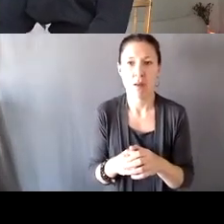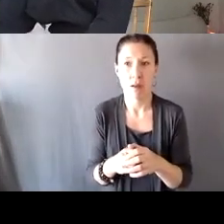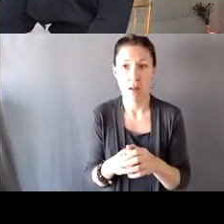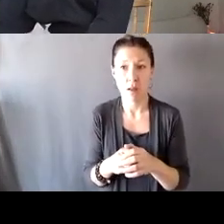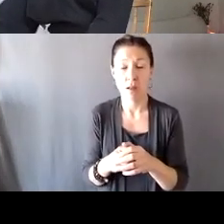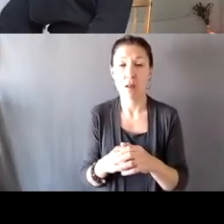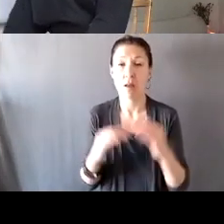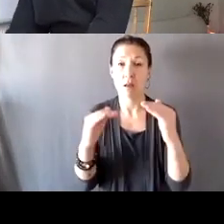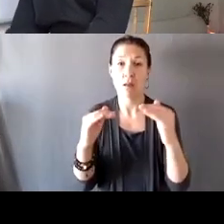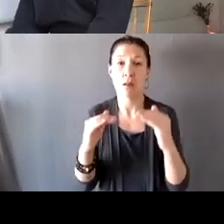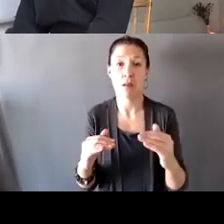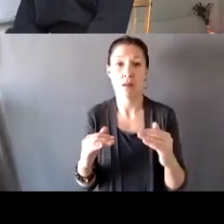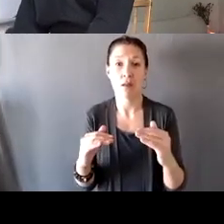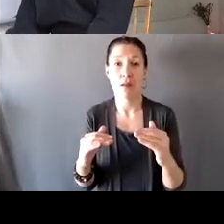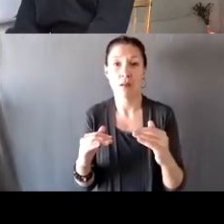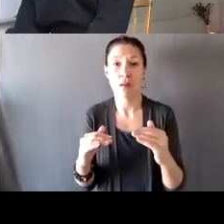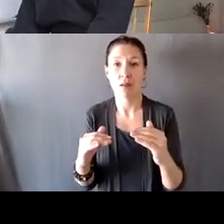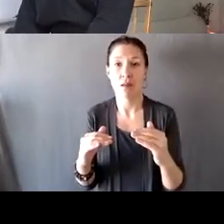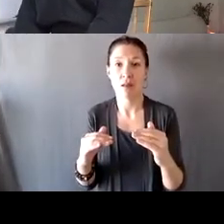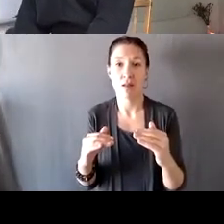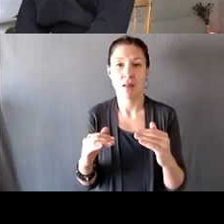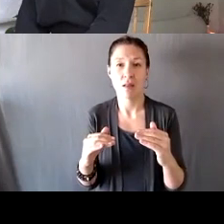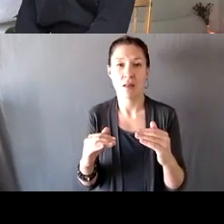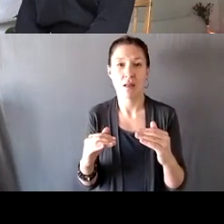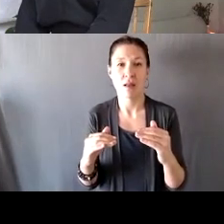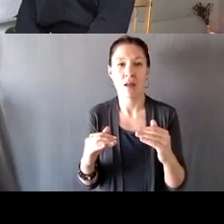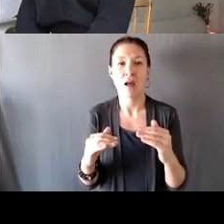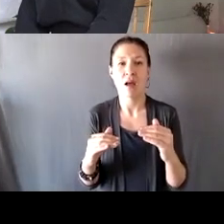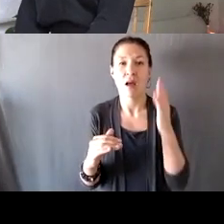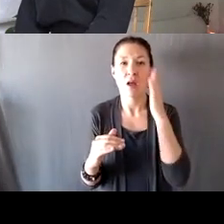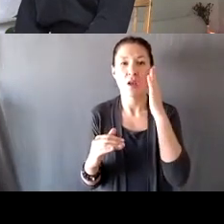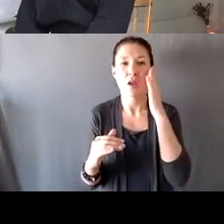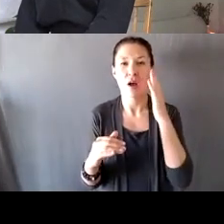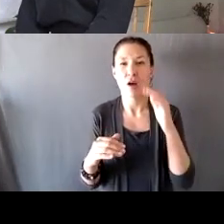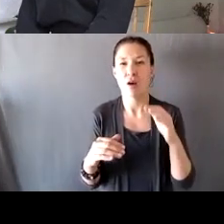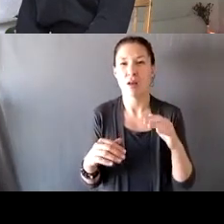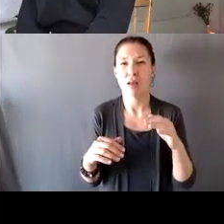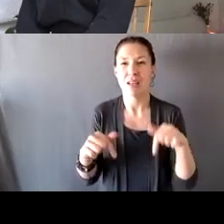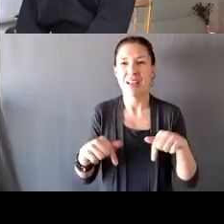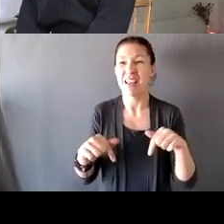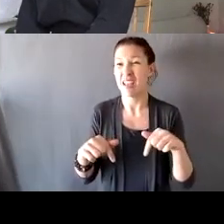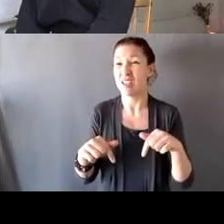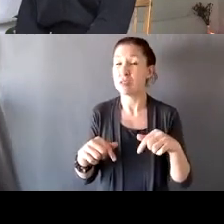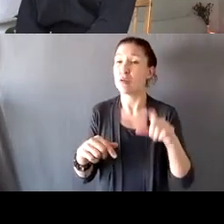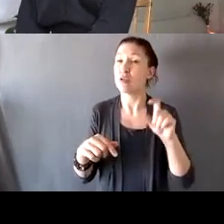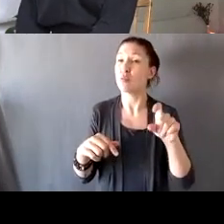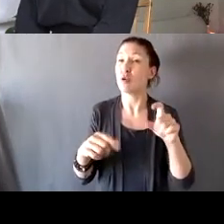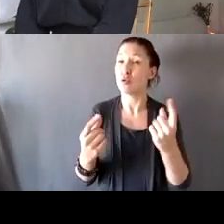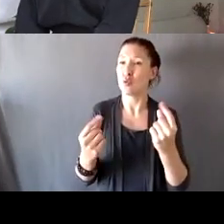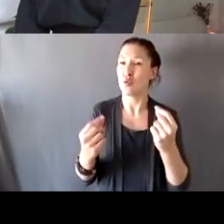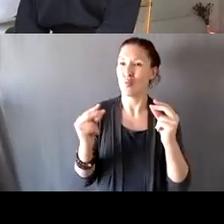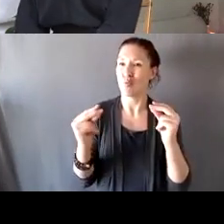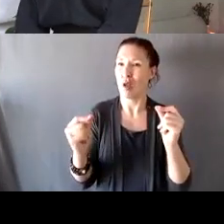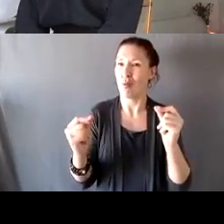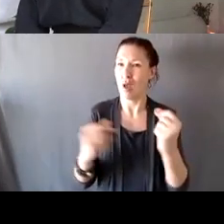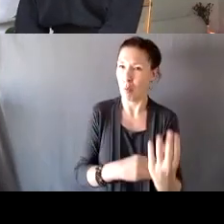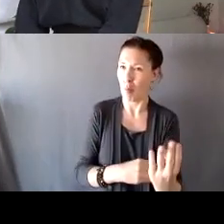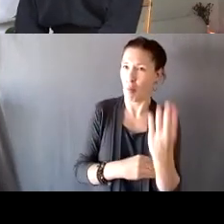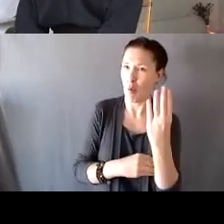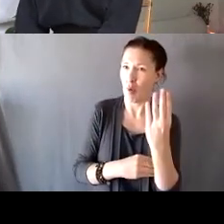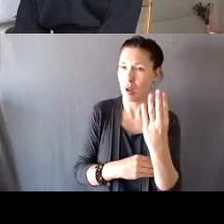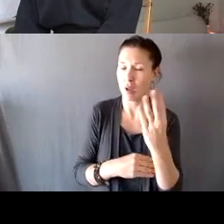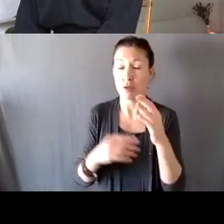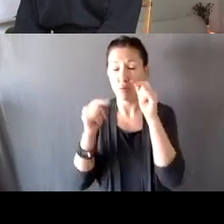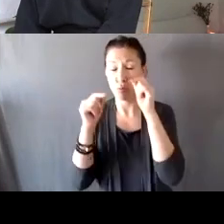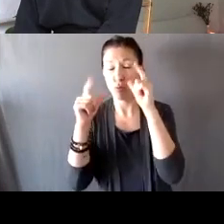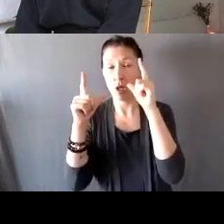Another plug for the morning pages, I would say, this is a practice where the first thing you do is write in the morning. I really love it because it's a time to